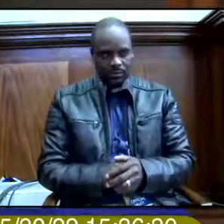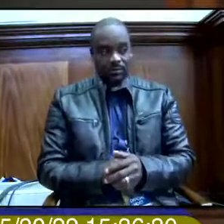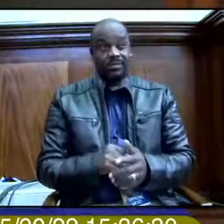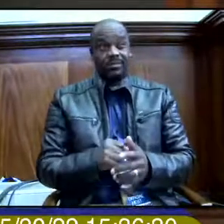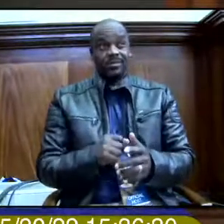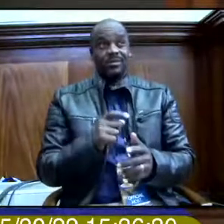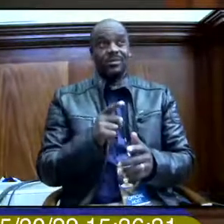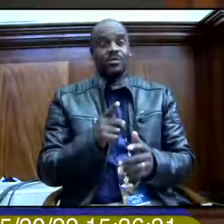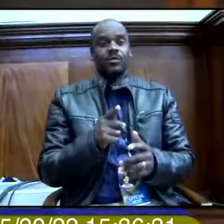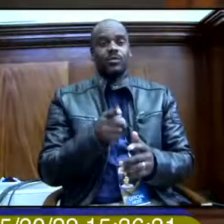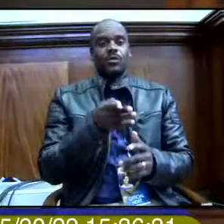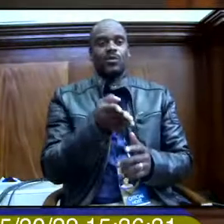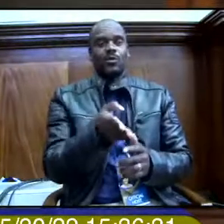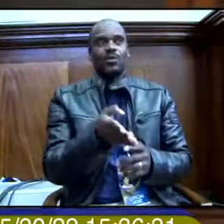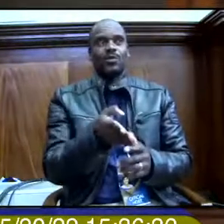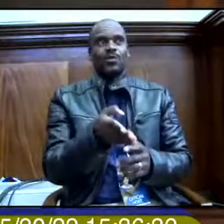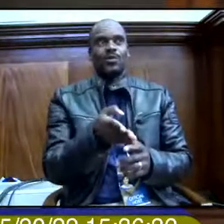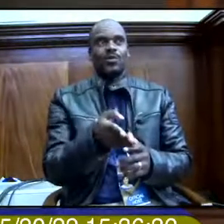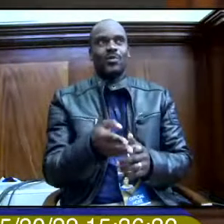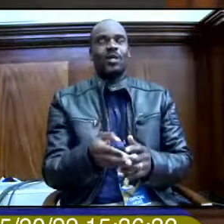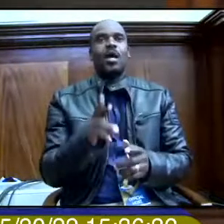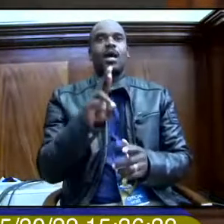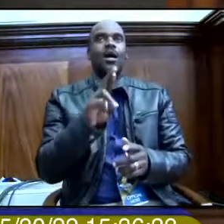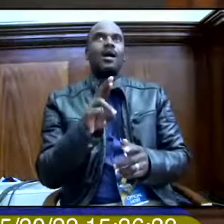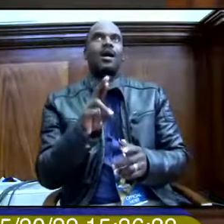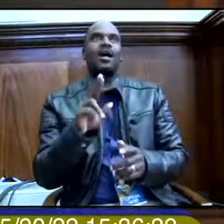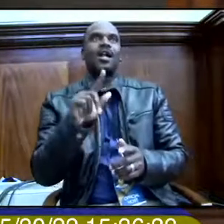appropriate rnd